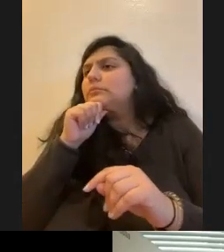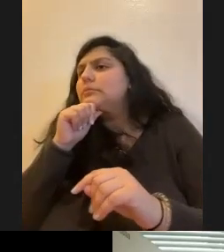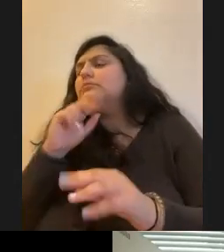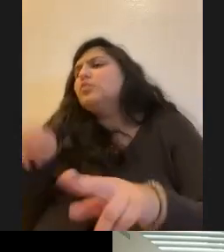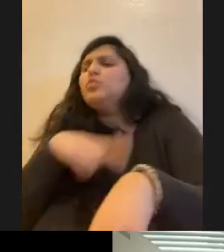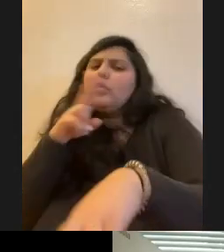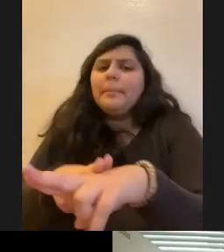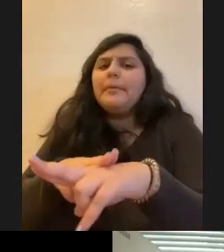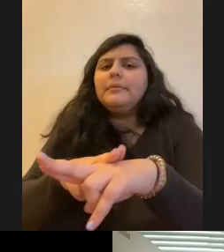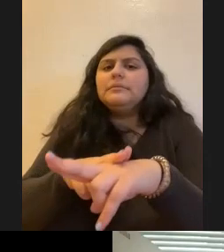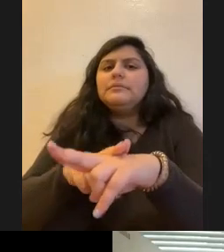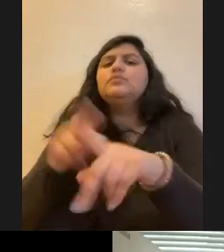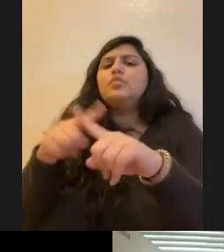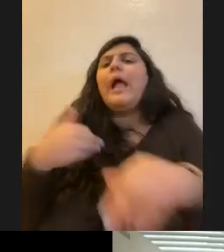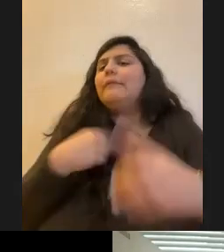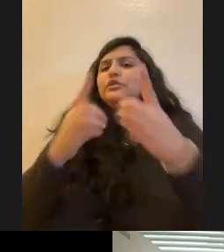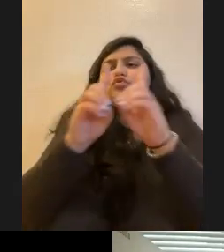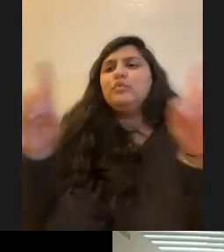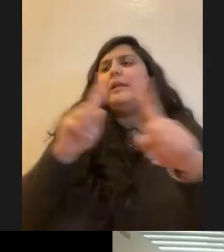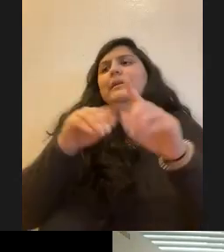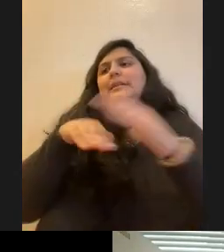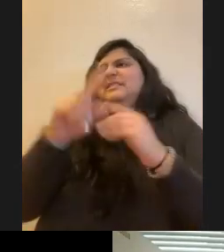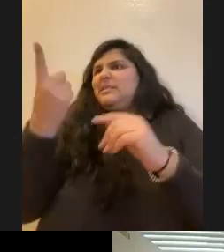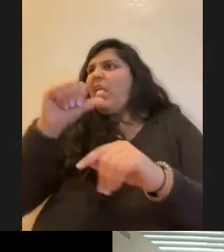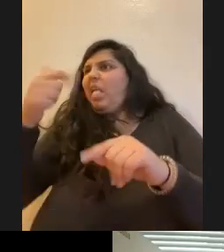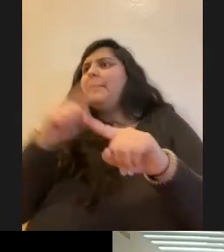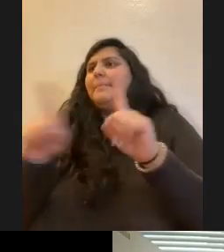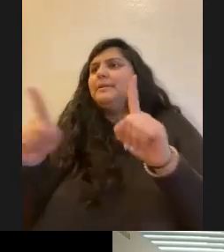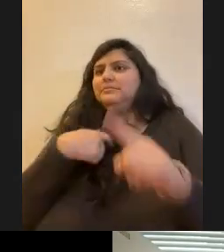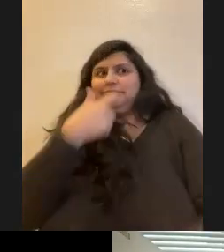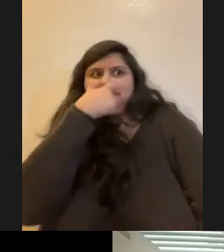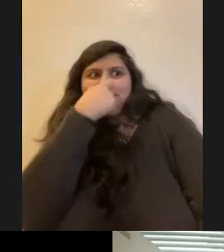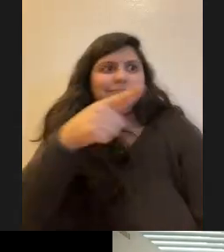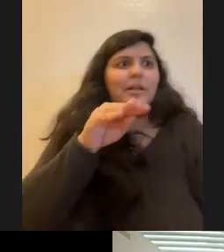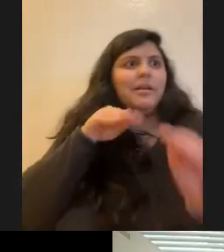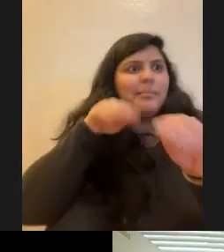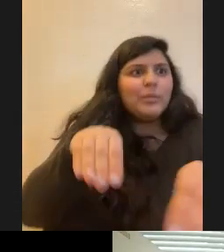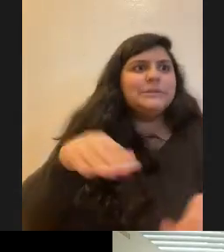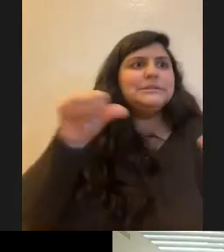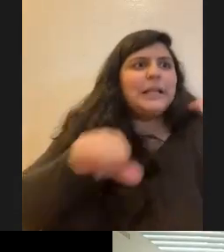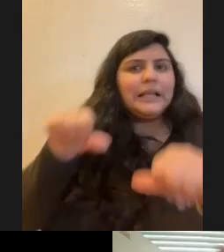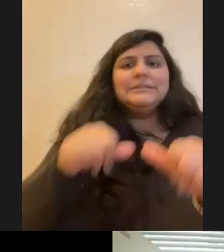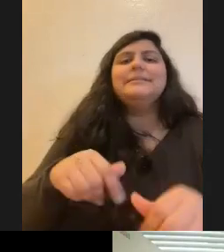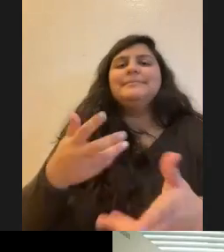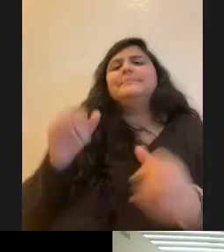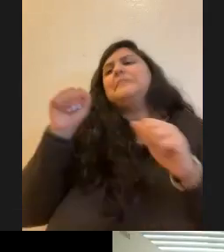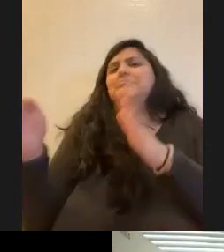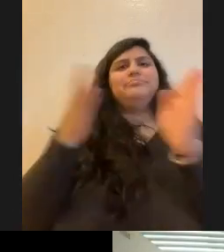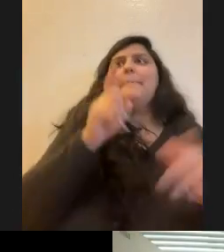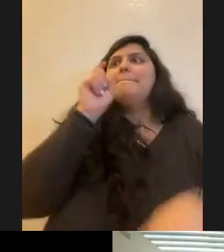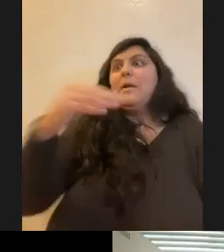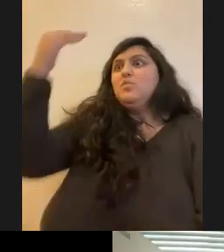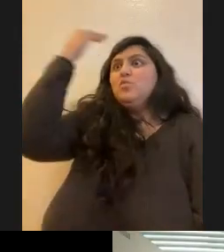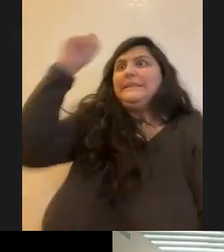like a degree in anything else. But then they suddenly had an interest in marine science, and they're like, you know what, let me switch pathways. So you don't have to like